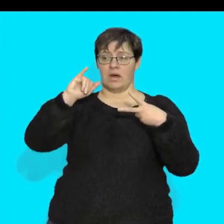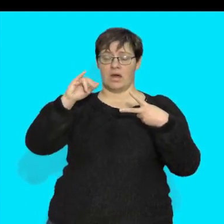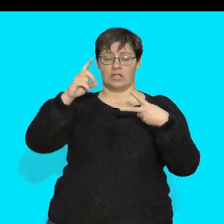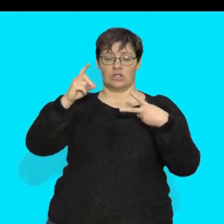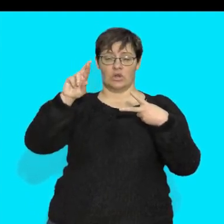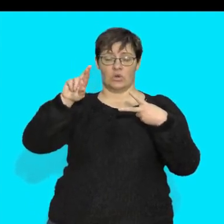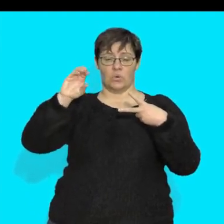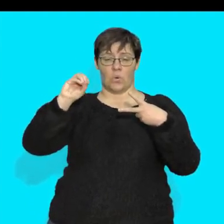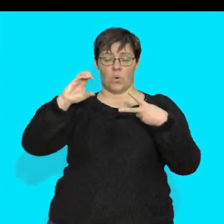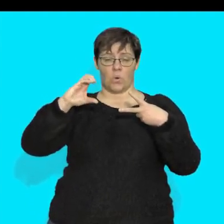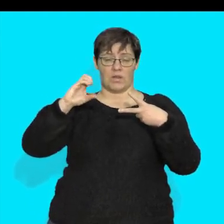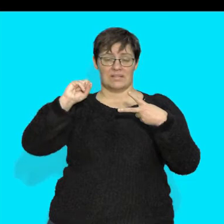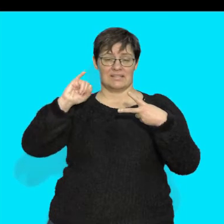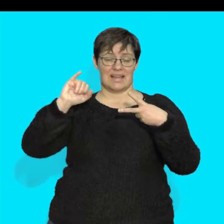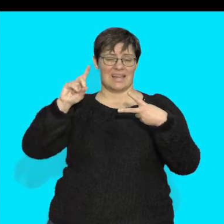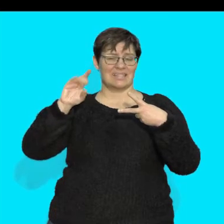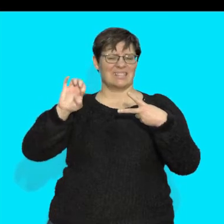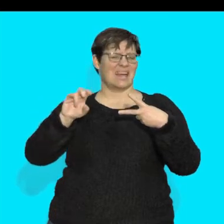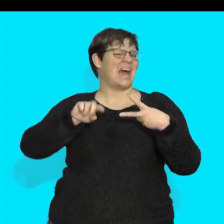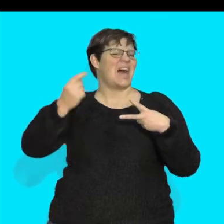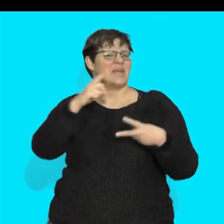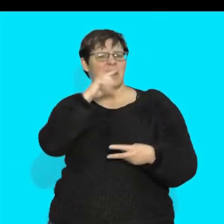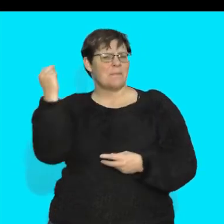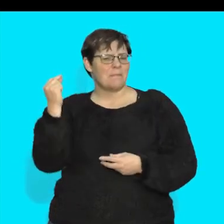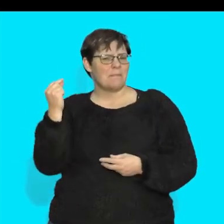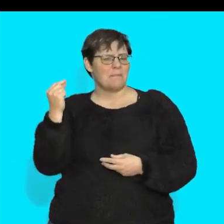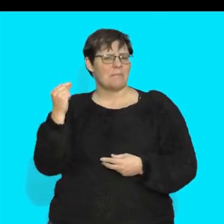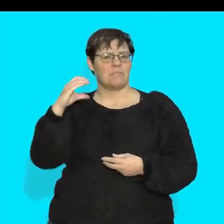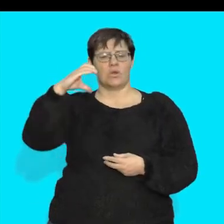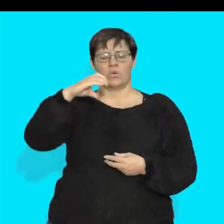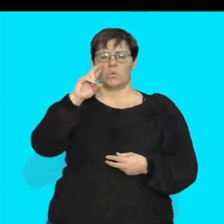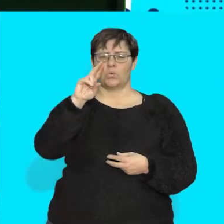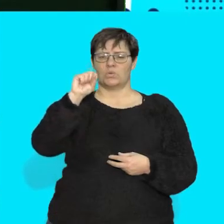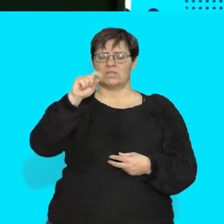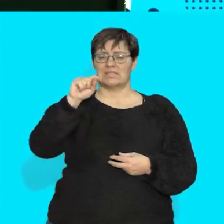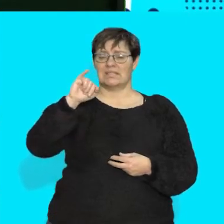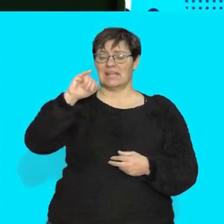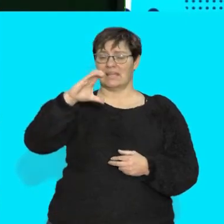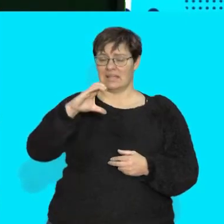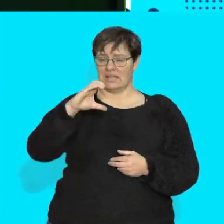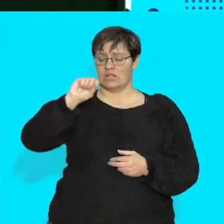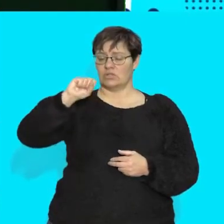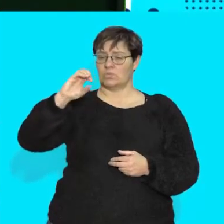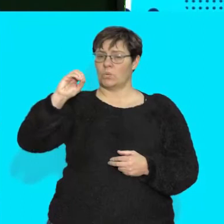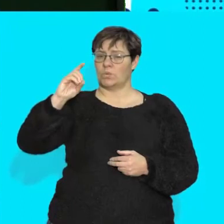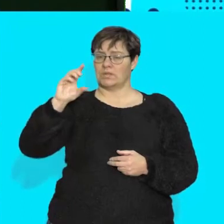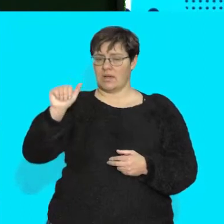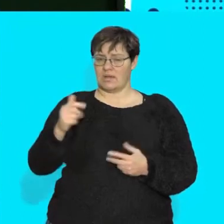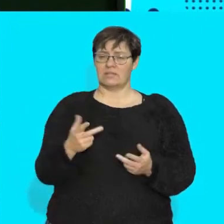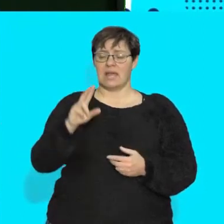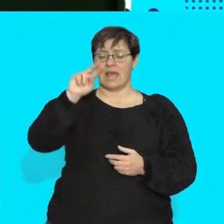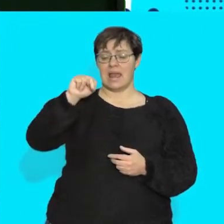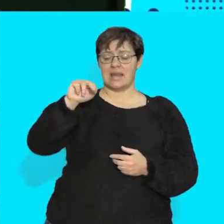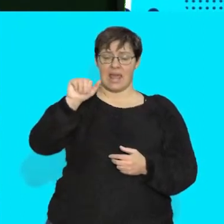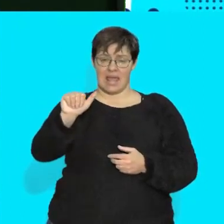The other name for sodium hydroxide is called caustic soda. The formula for that is